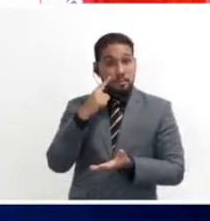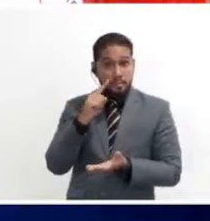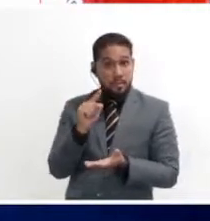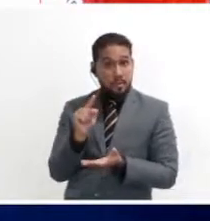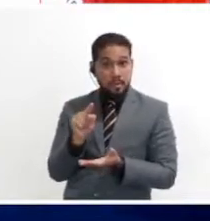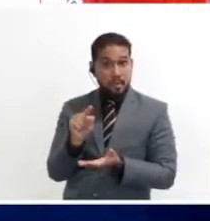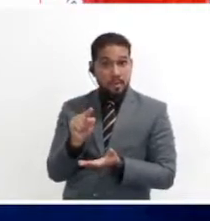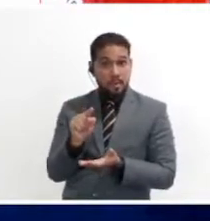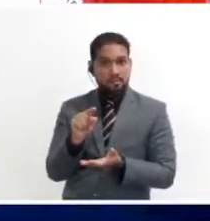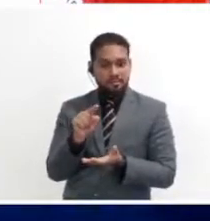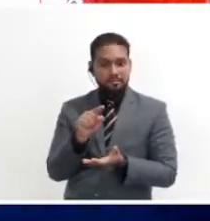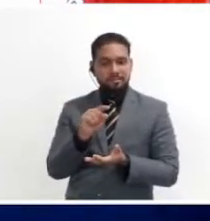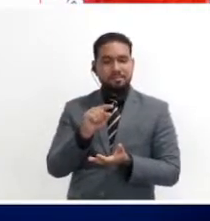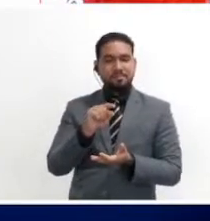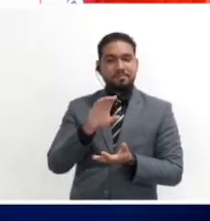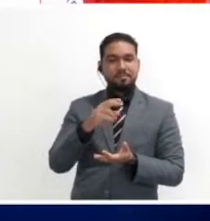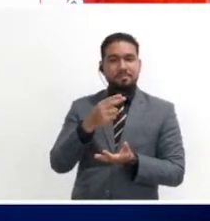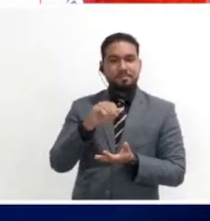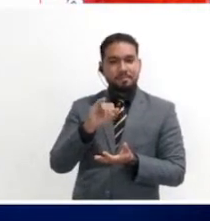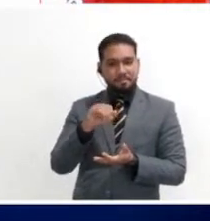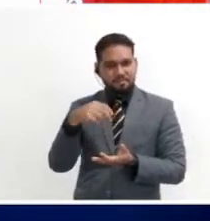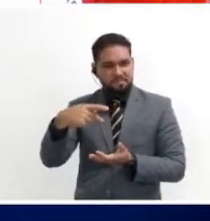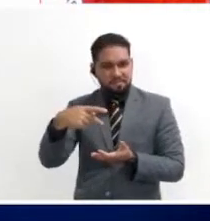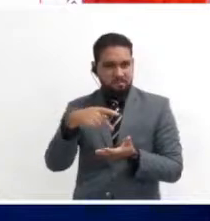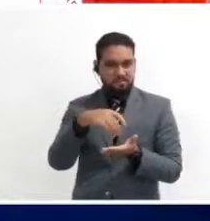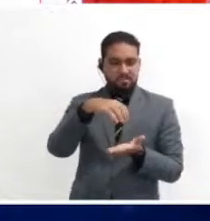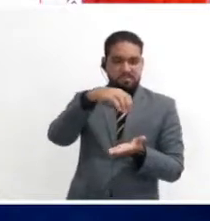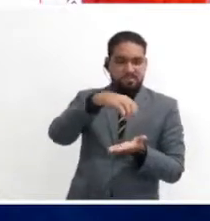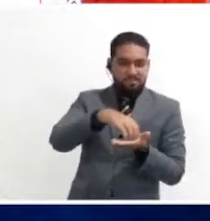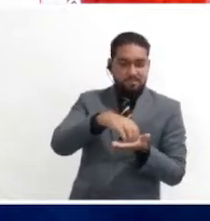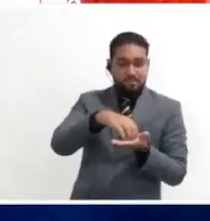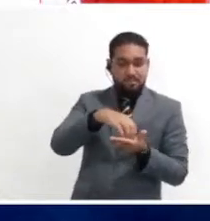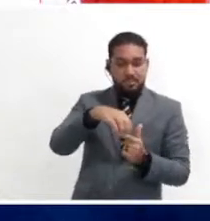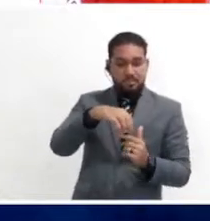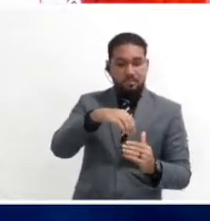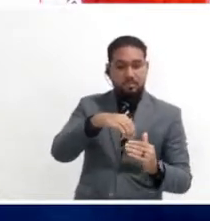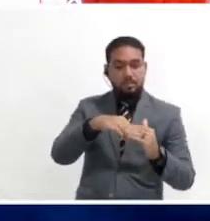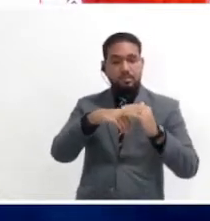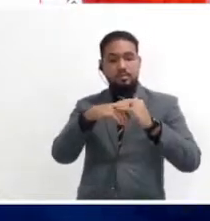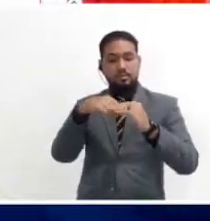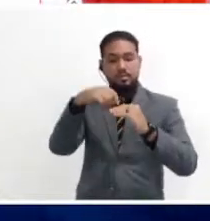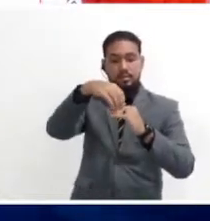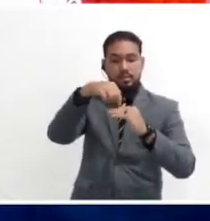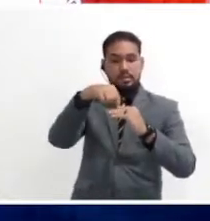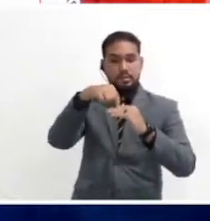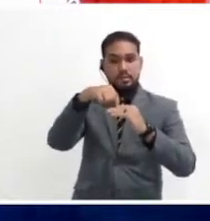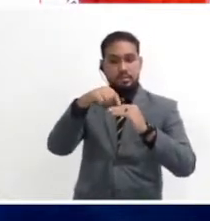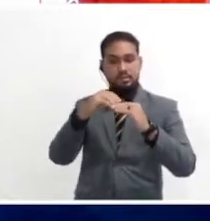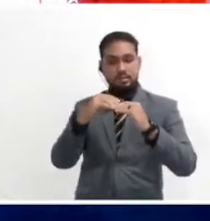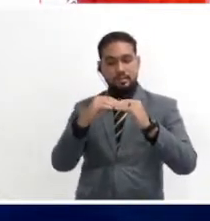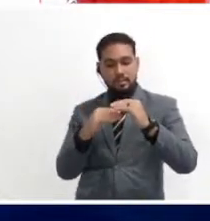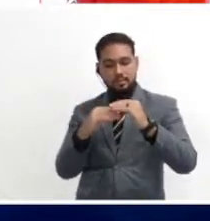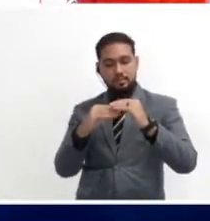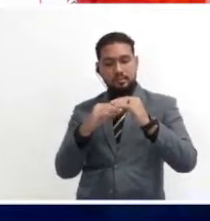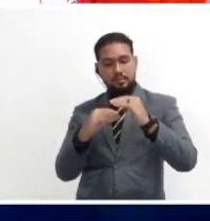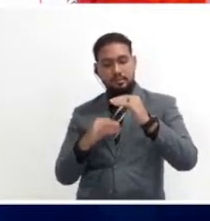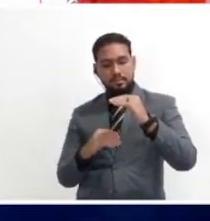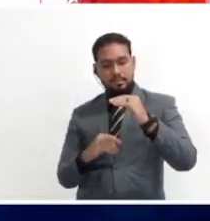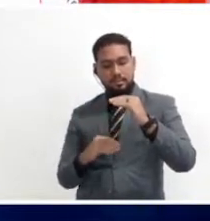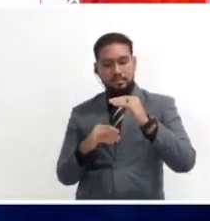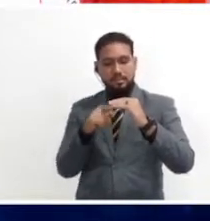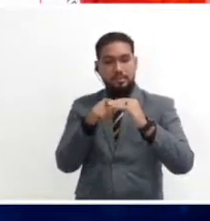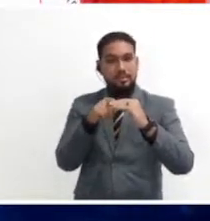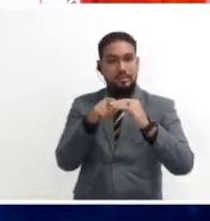chip is sitting on this interposer, and the interposer is sitting on the substrate. And again, it's this kind of what